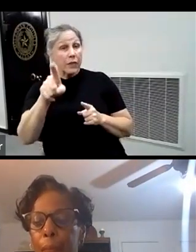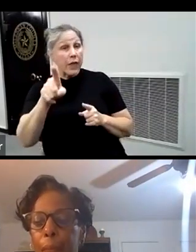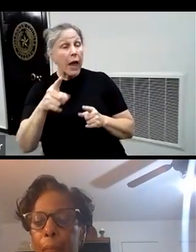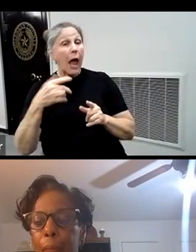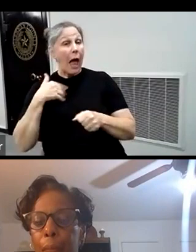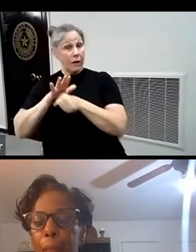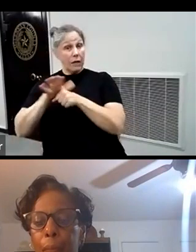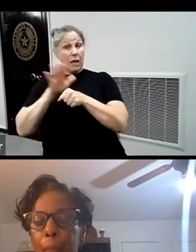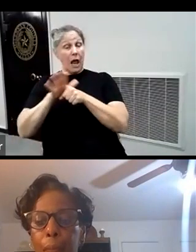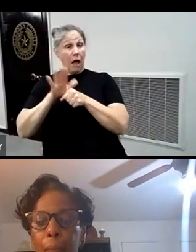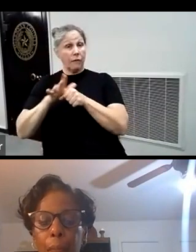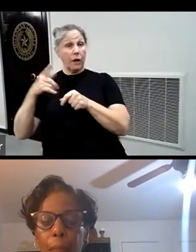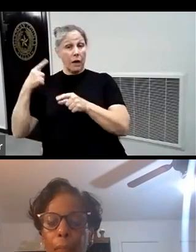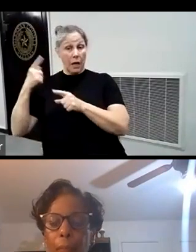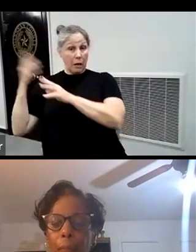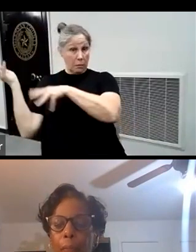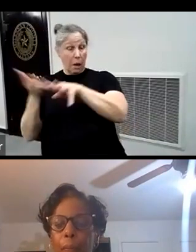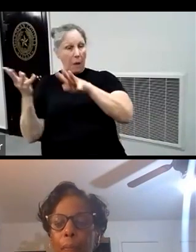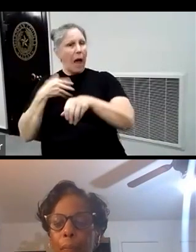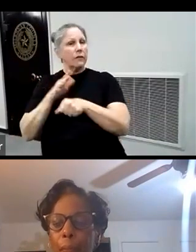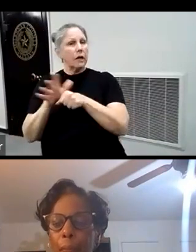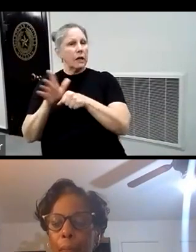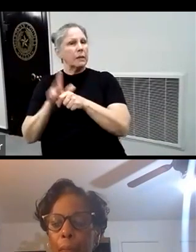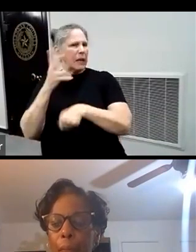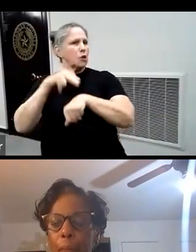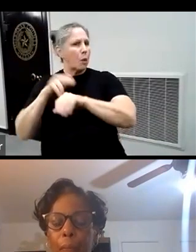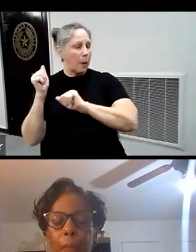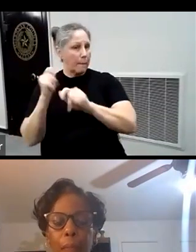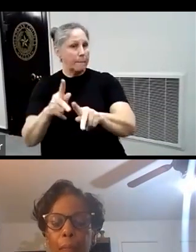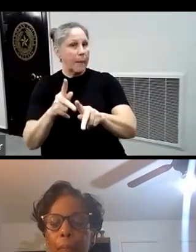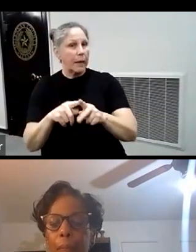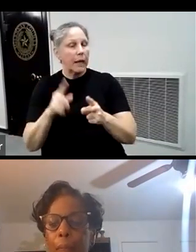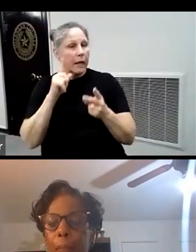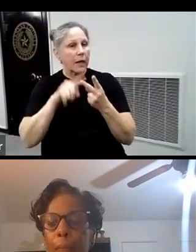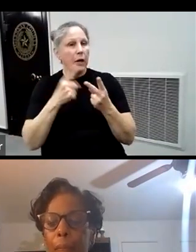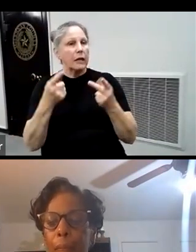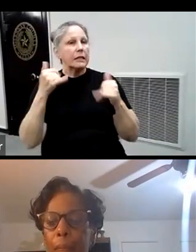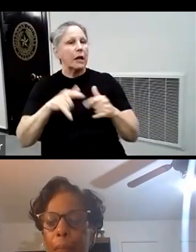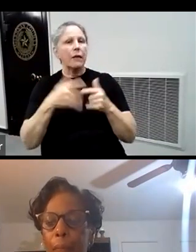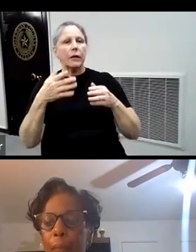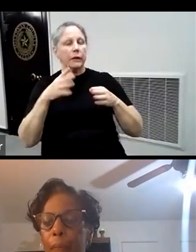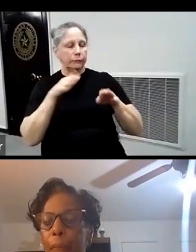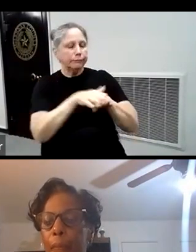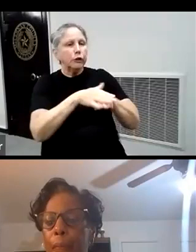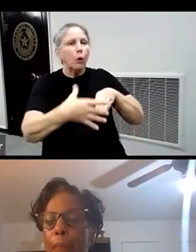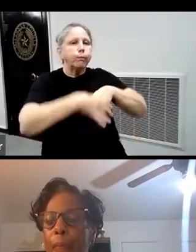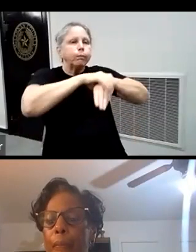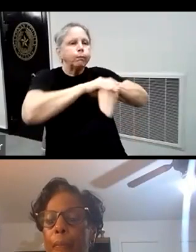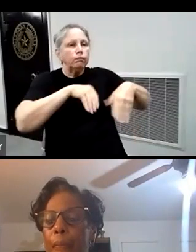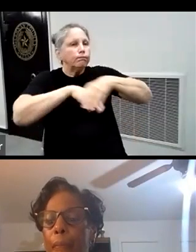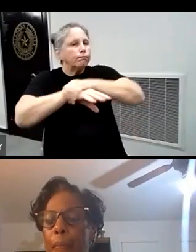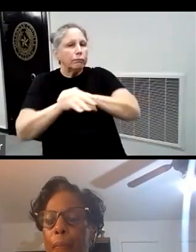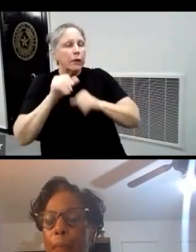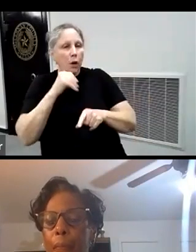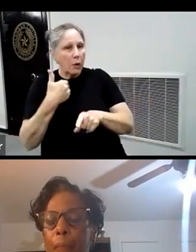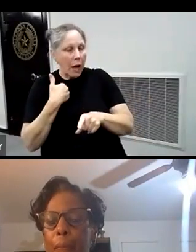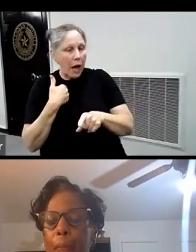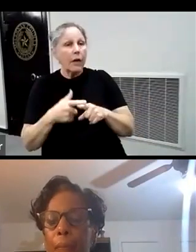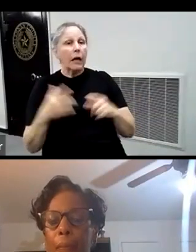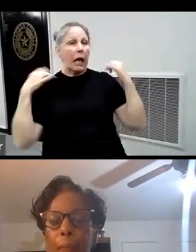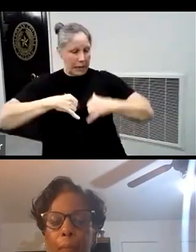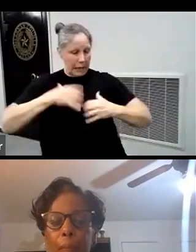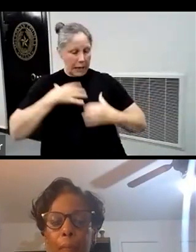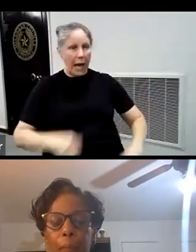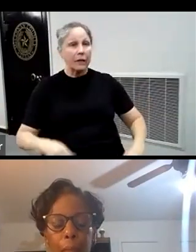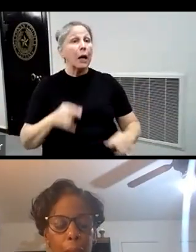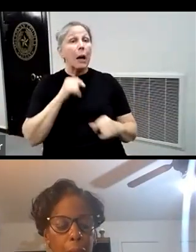normal, except on gowns. And I think boot covers are the only things that they're still lacking. We have put in a request for gowns, but have